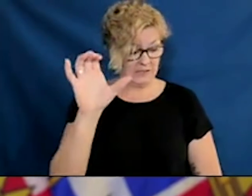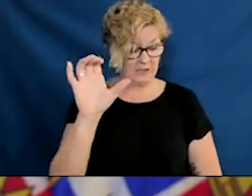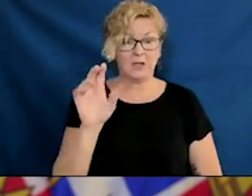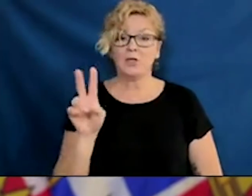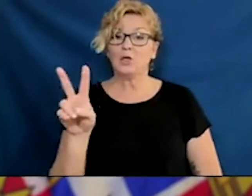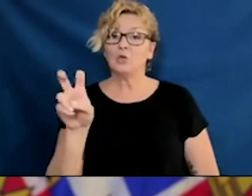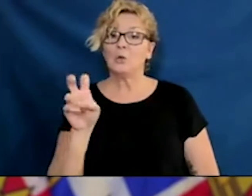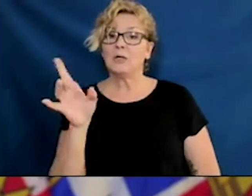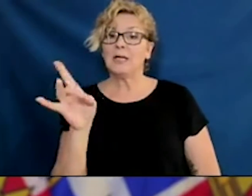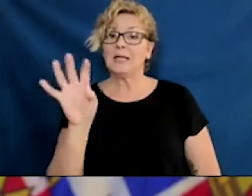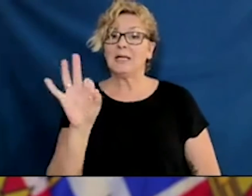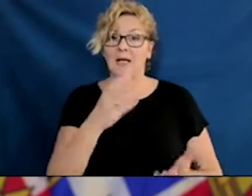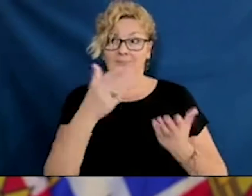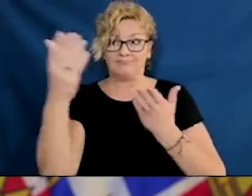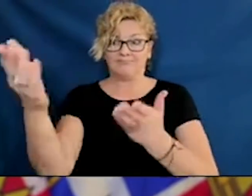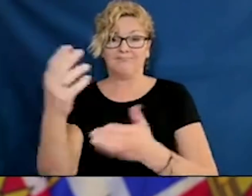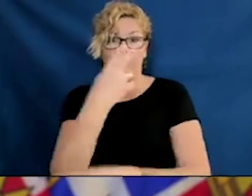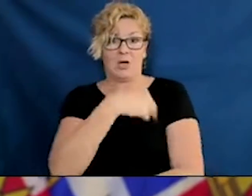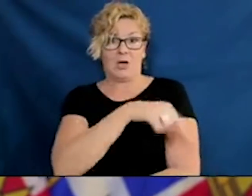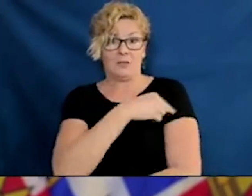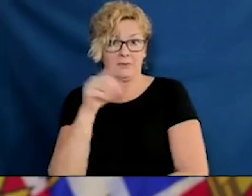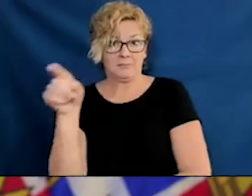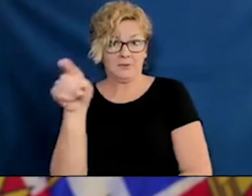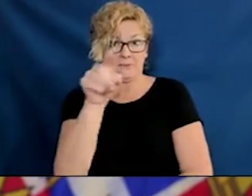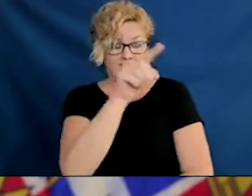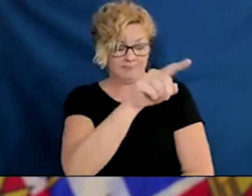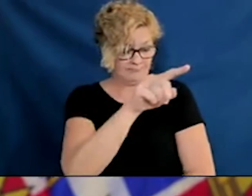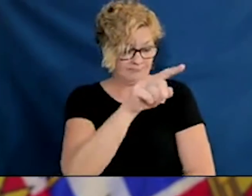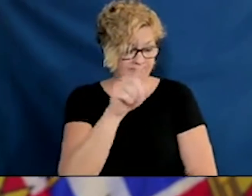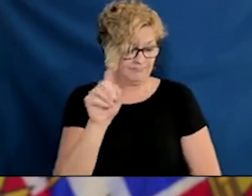or ICU. An additional